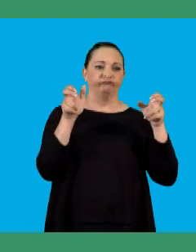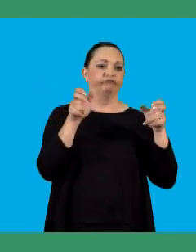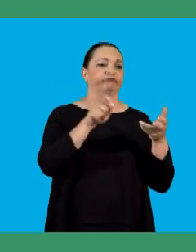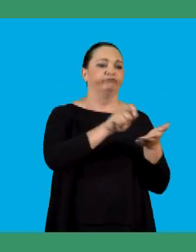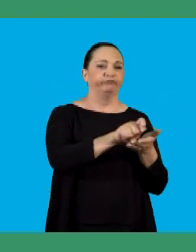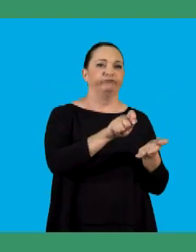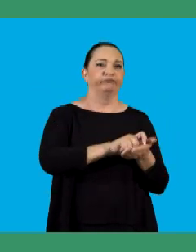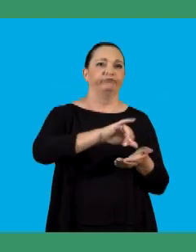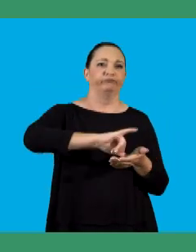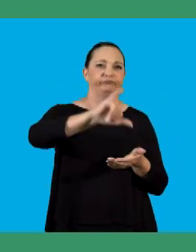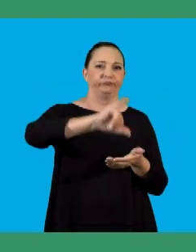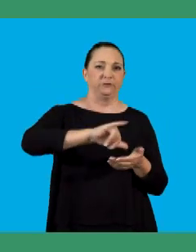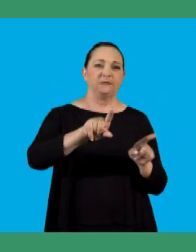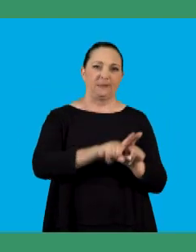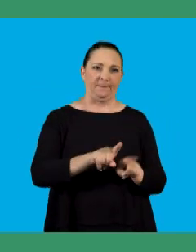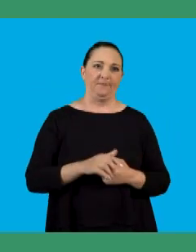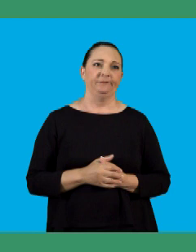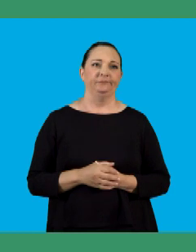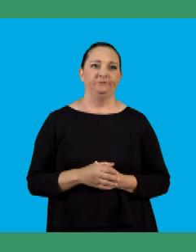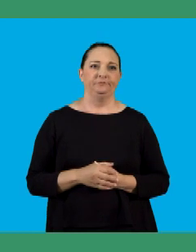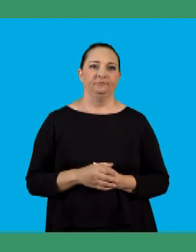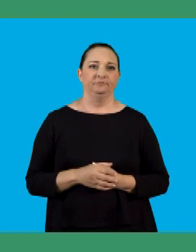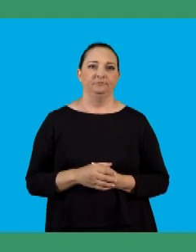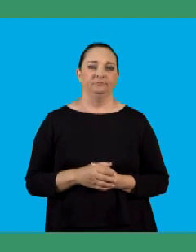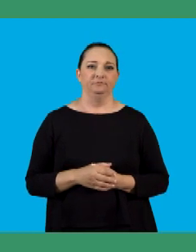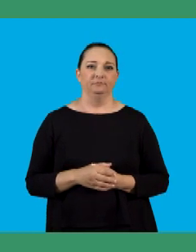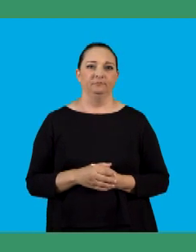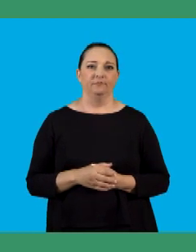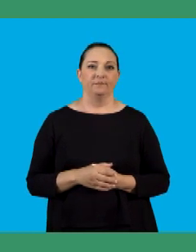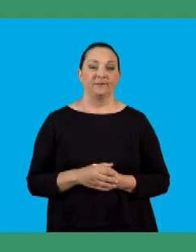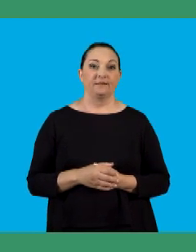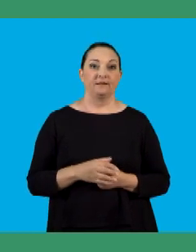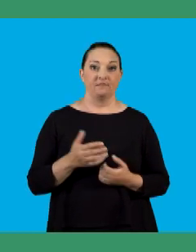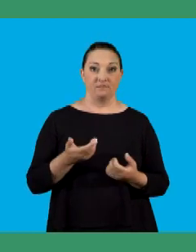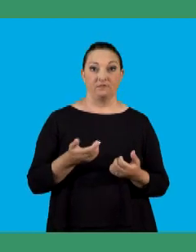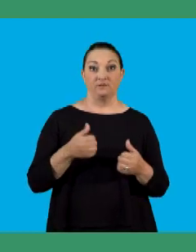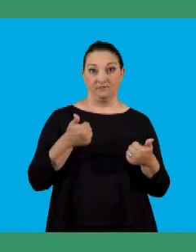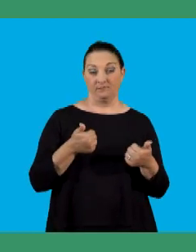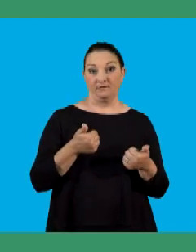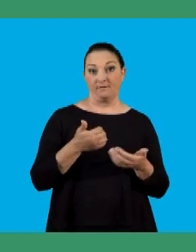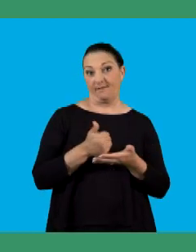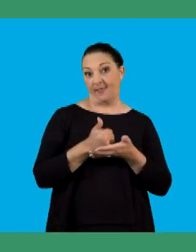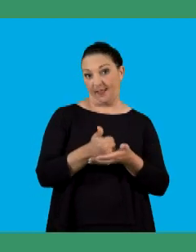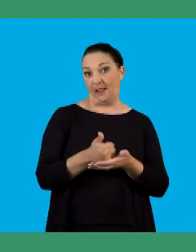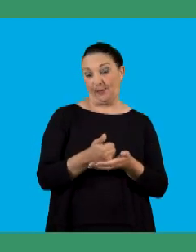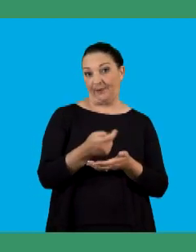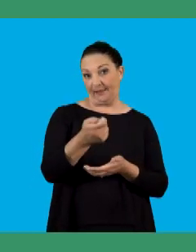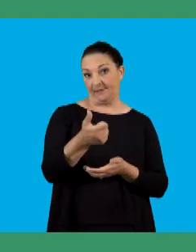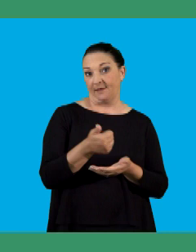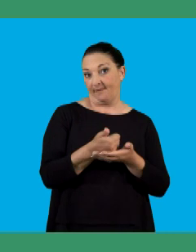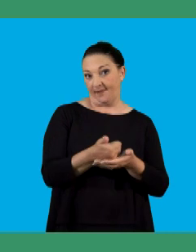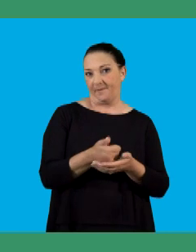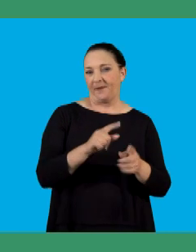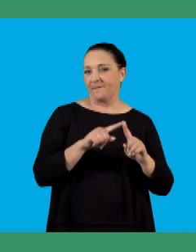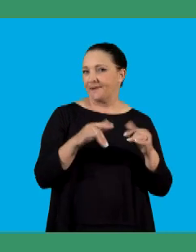down as it appears from the scenario. Now that I have given you a clue of the